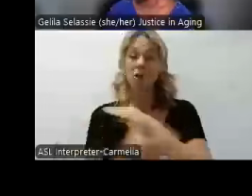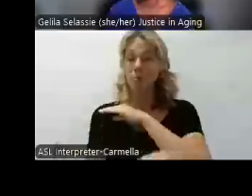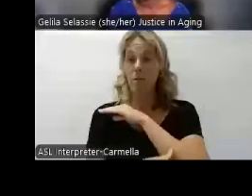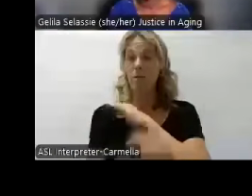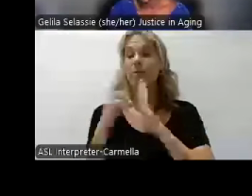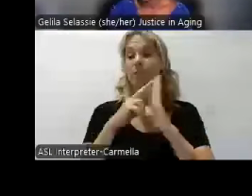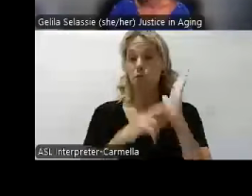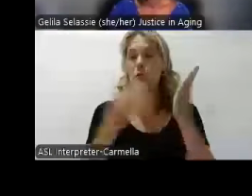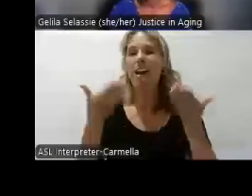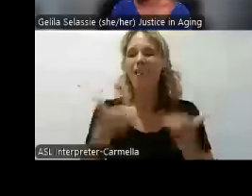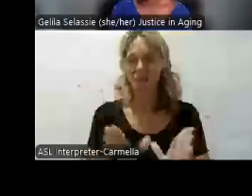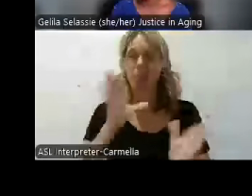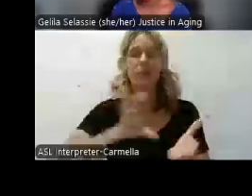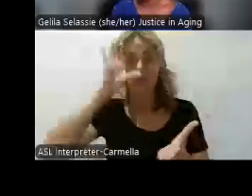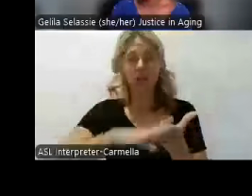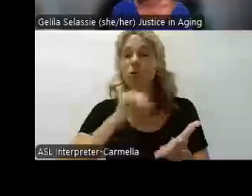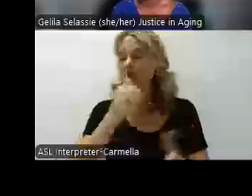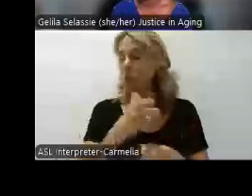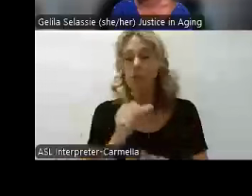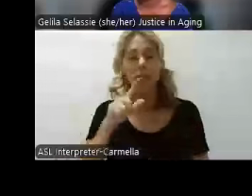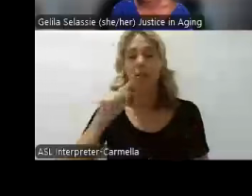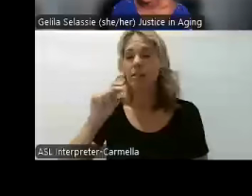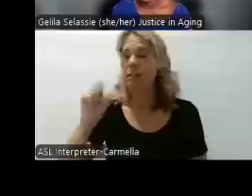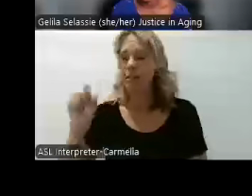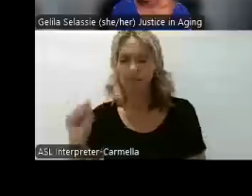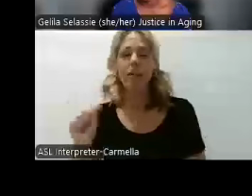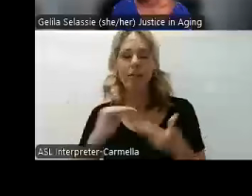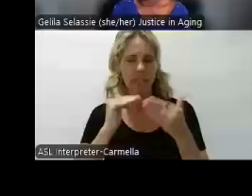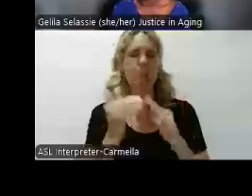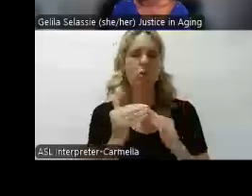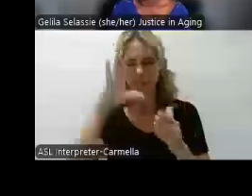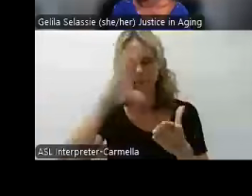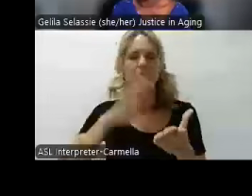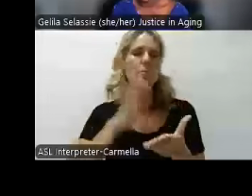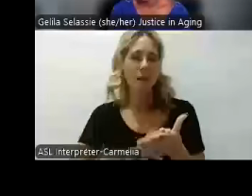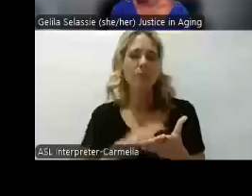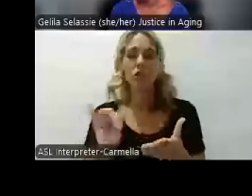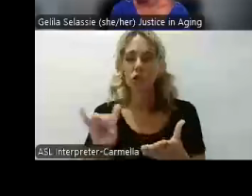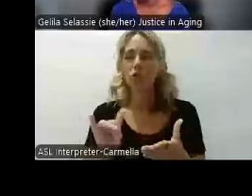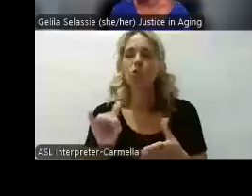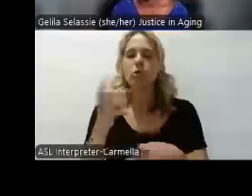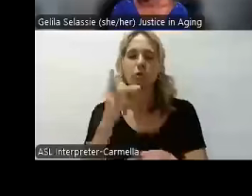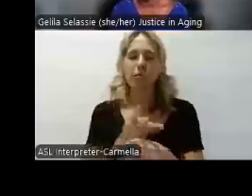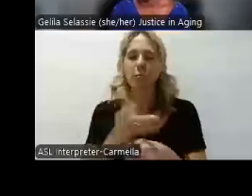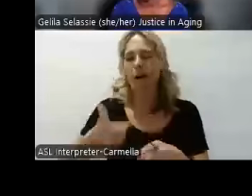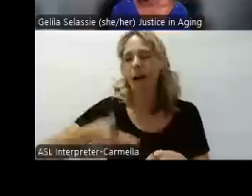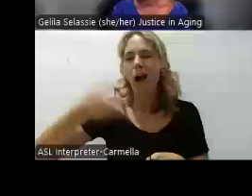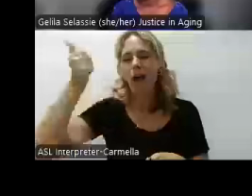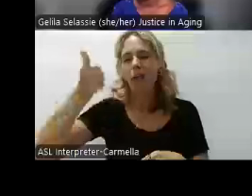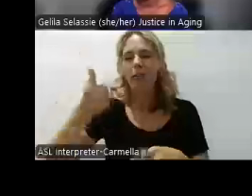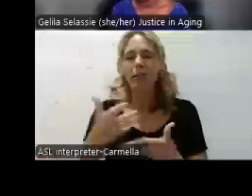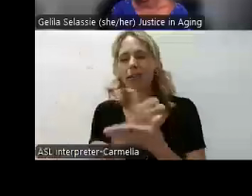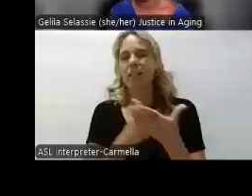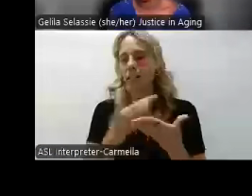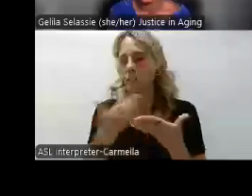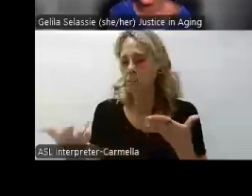the spouse who's not receiving LTSS, also known as the community spouse, to retain a higher income and resource, so they're